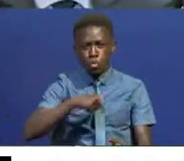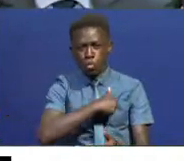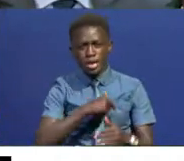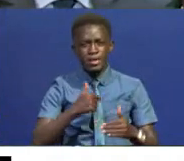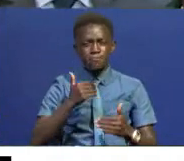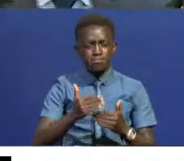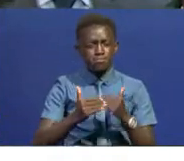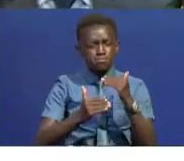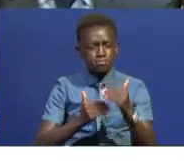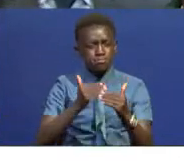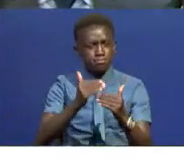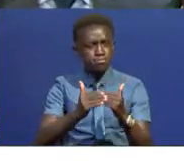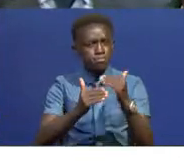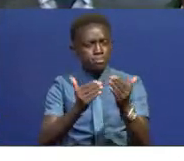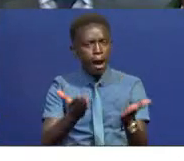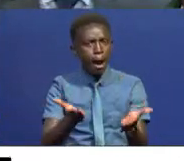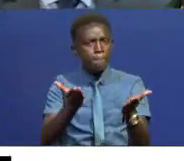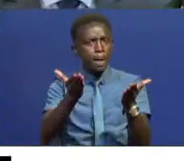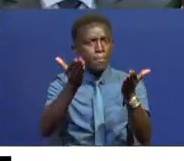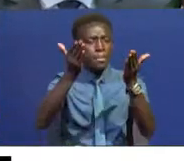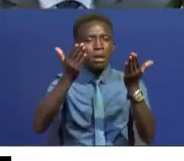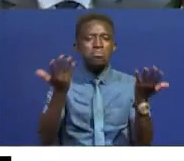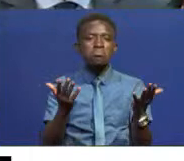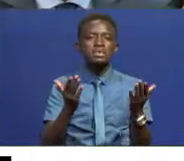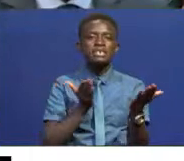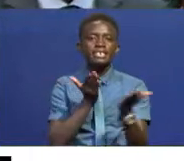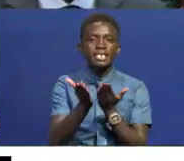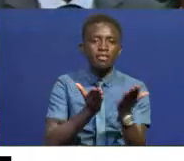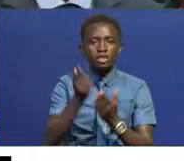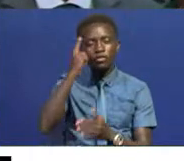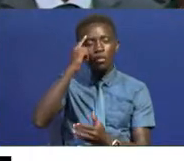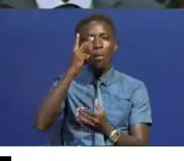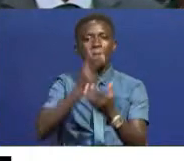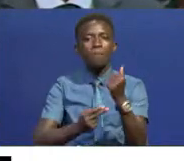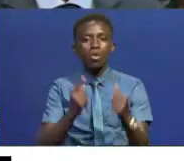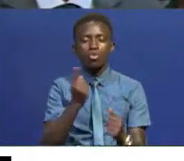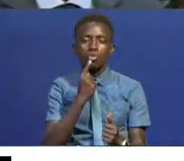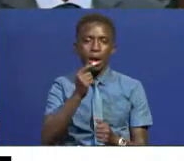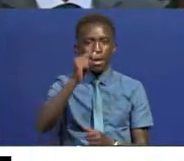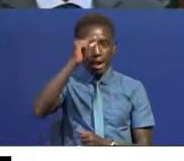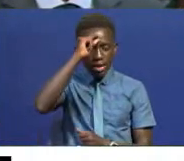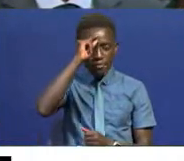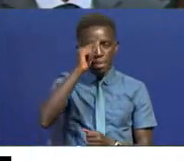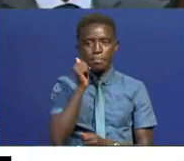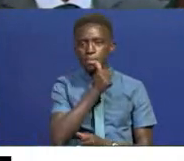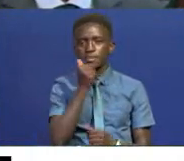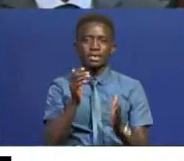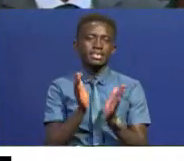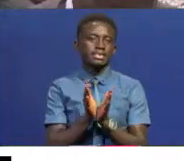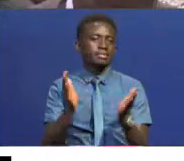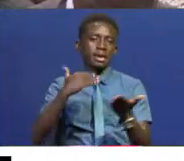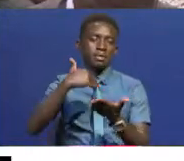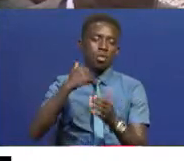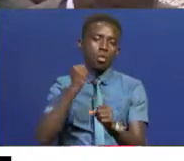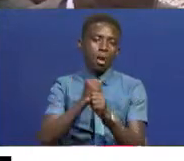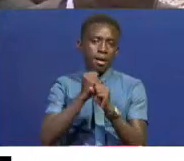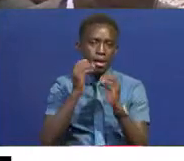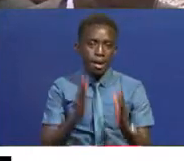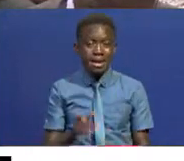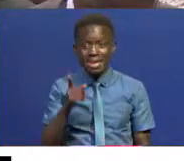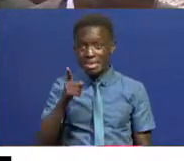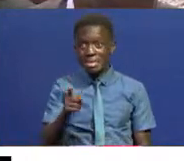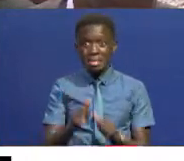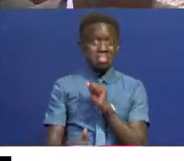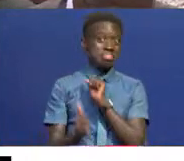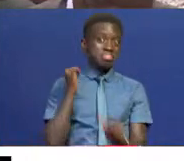of service for all levels of public sector employees. And this fact cannot be denied. In fact, in